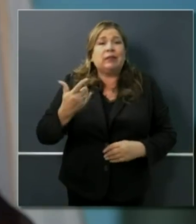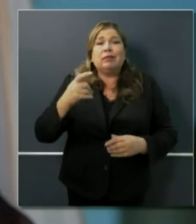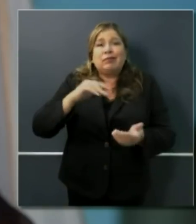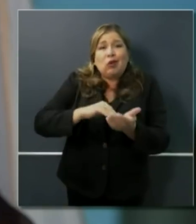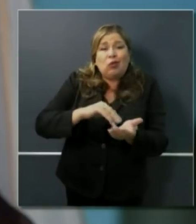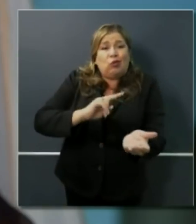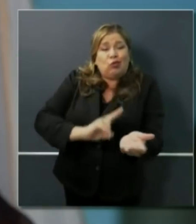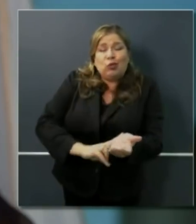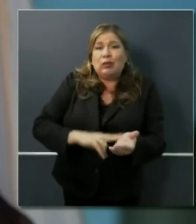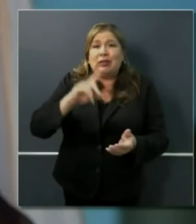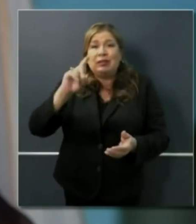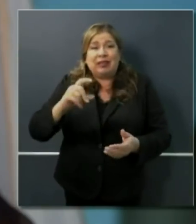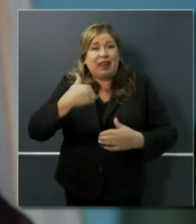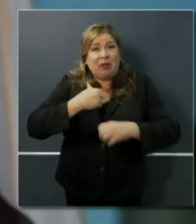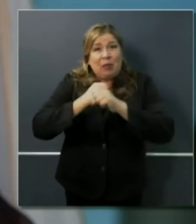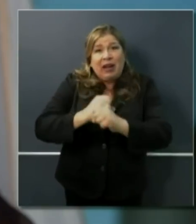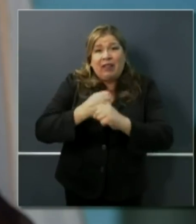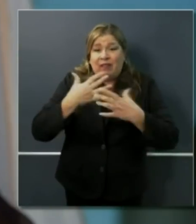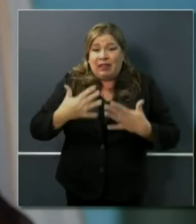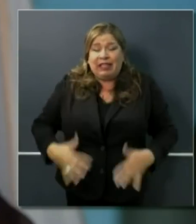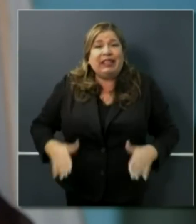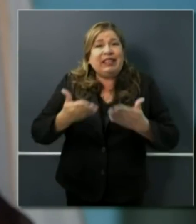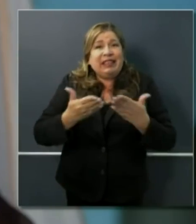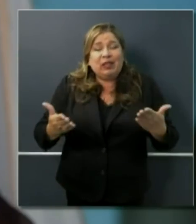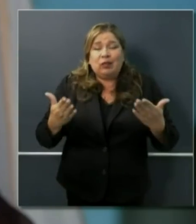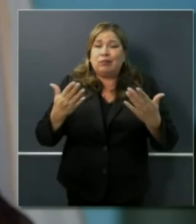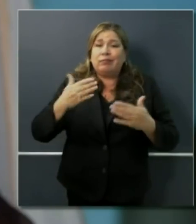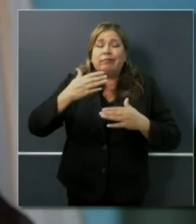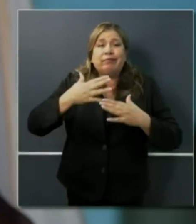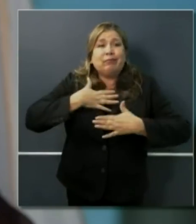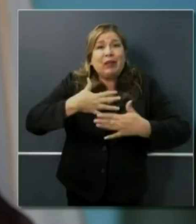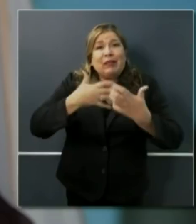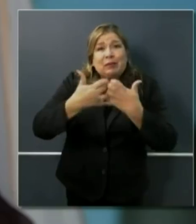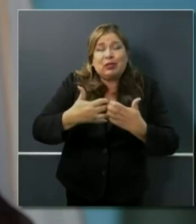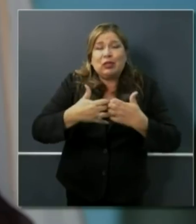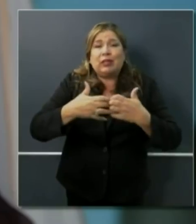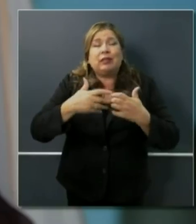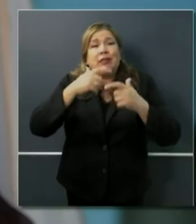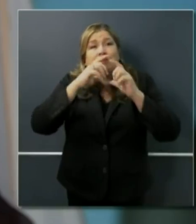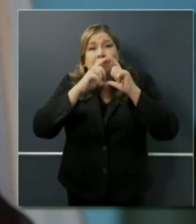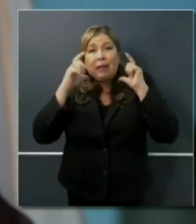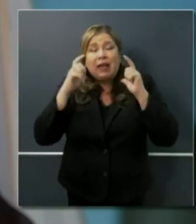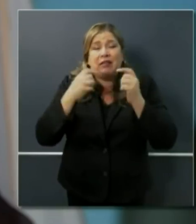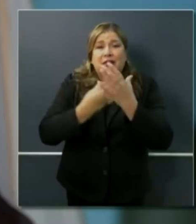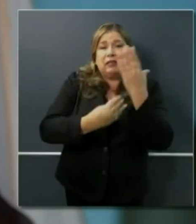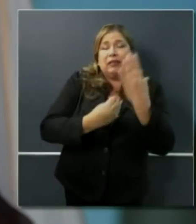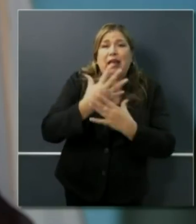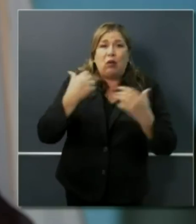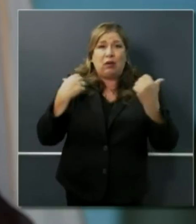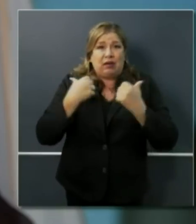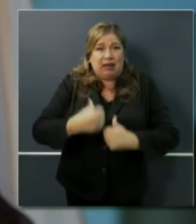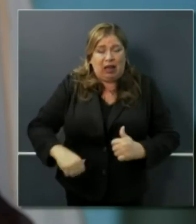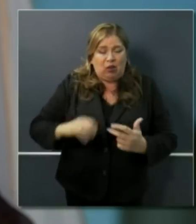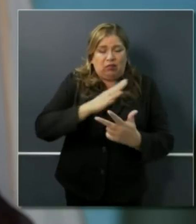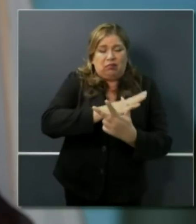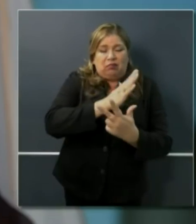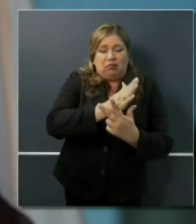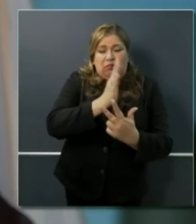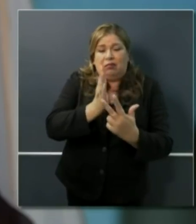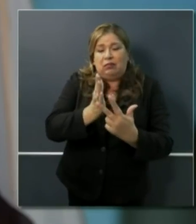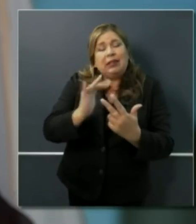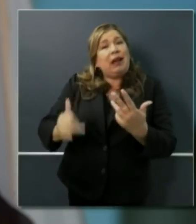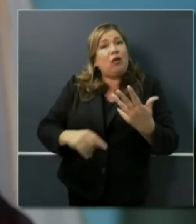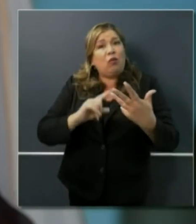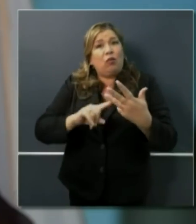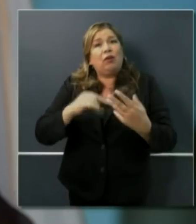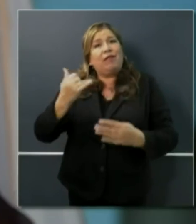masks, gowns, coveralls, and the like. The next phase, the phase that I want to speak to all of you today about,